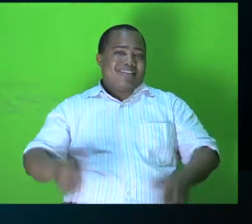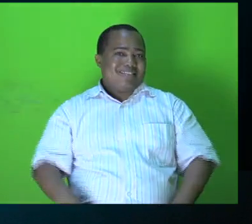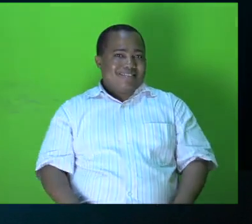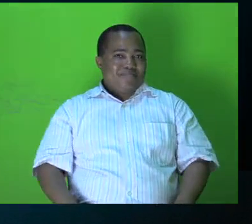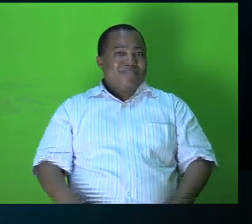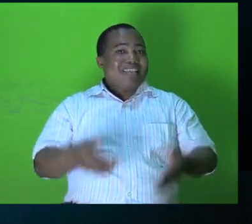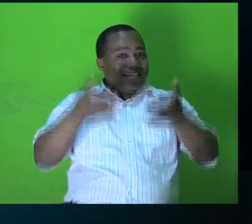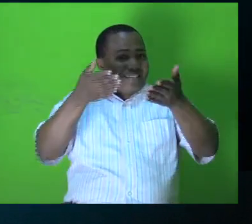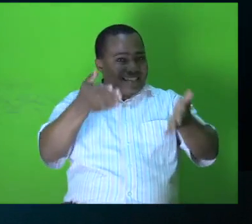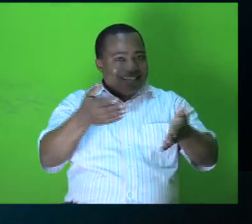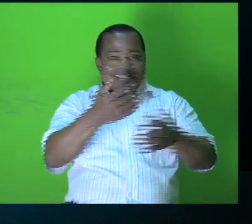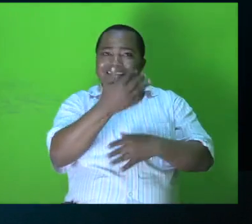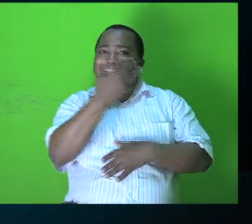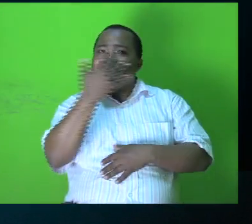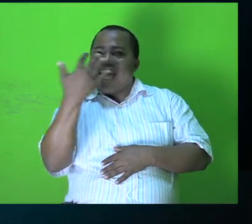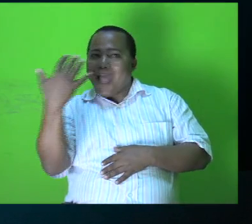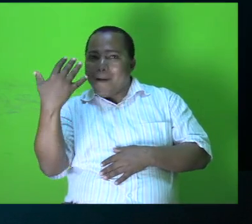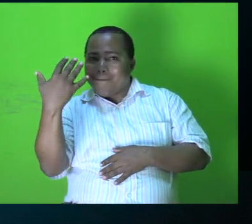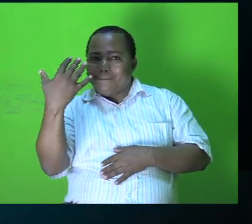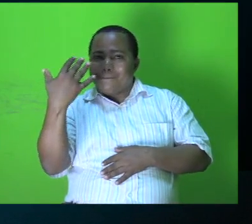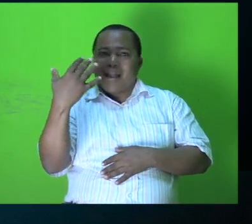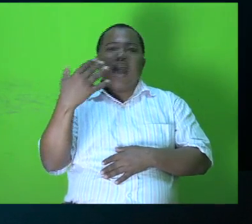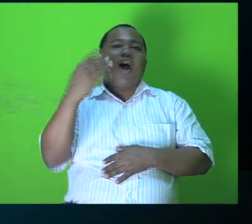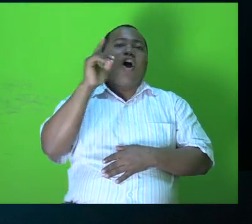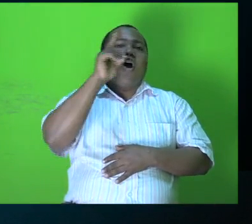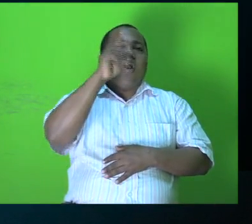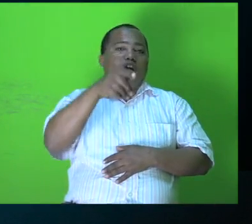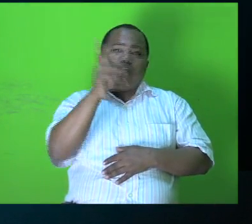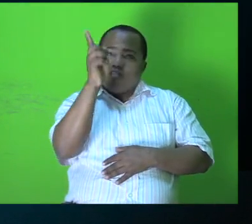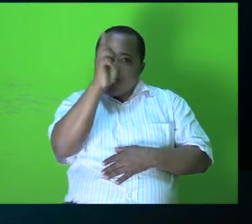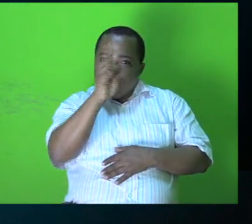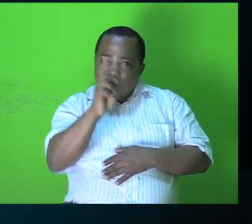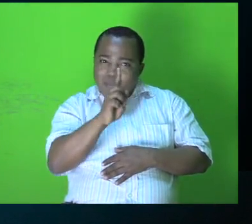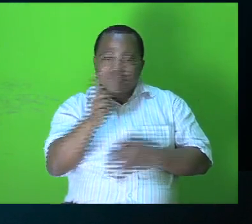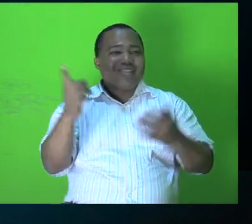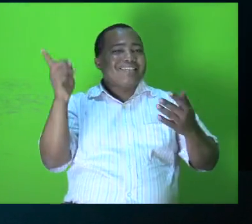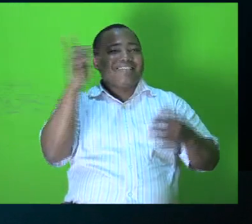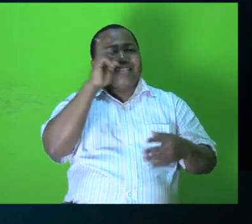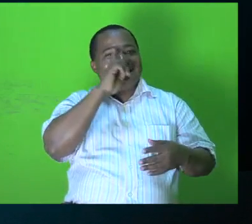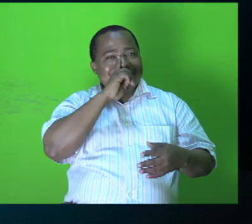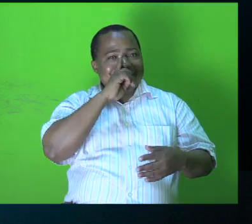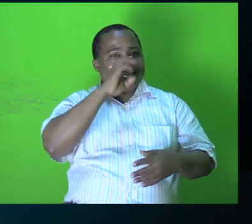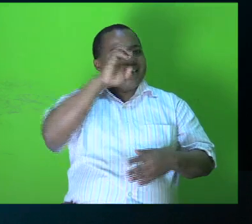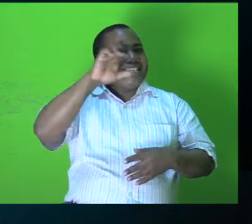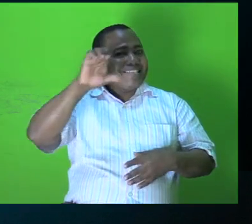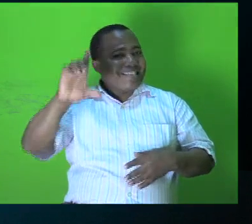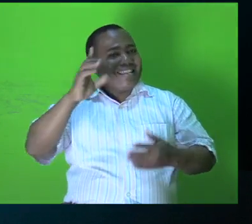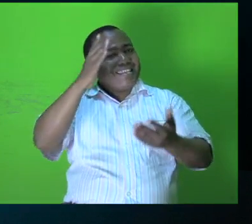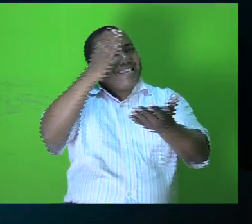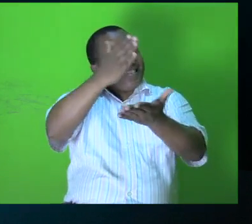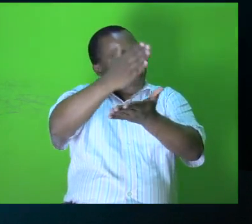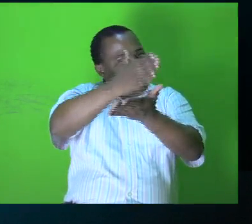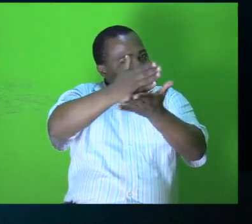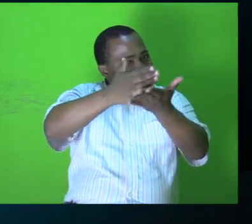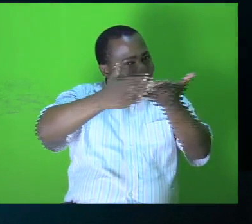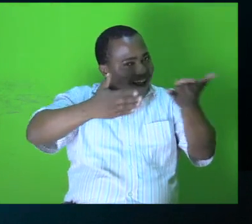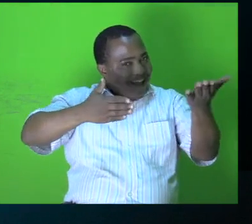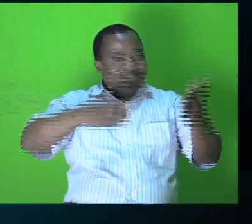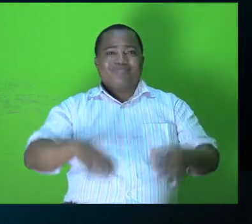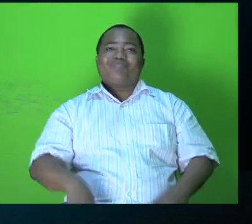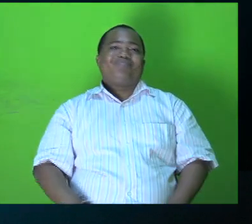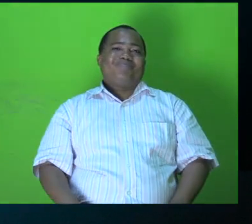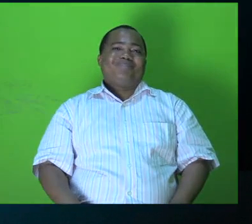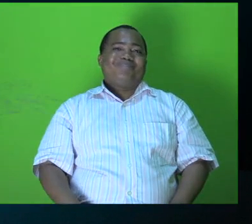phase, the number of chromosomes in each cell is half